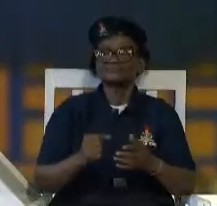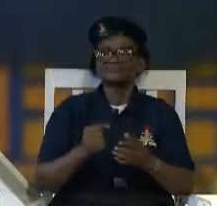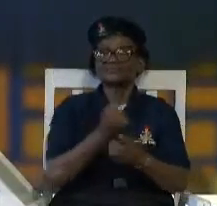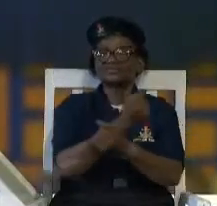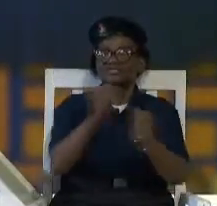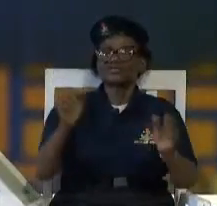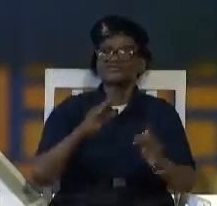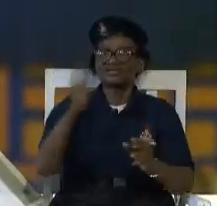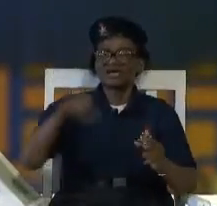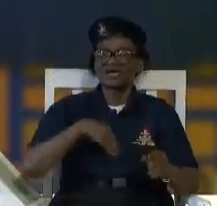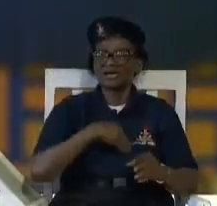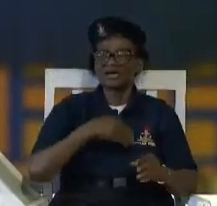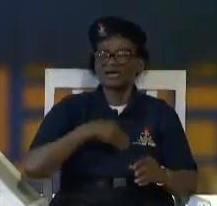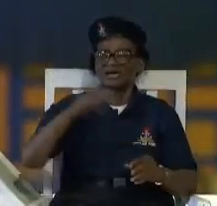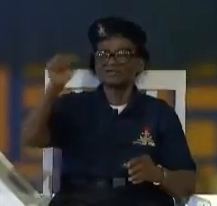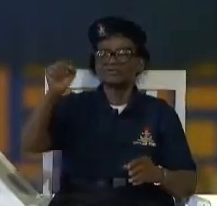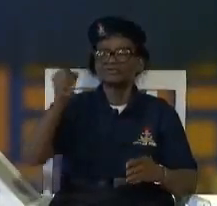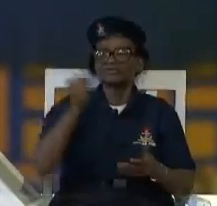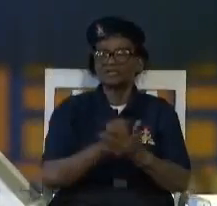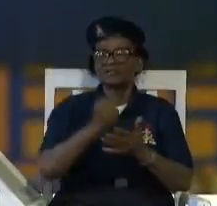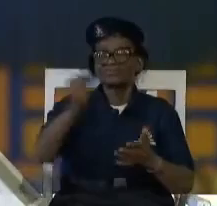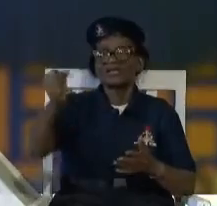Save their souls.